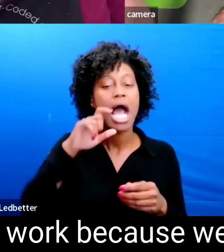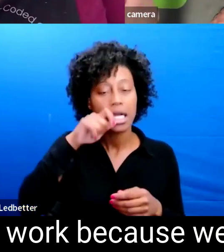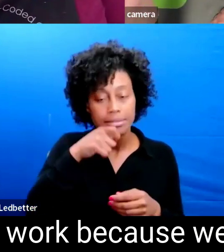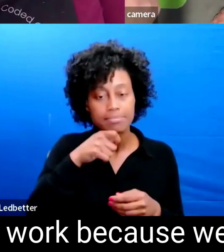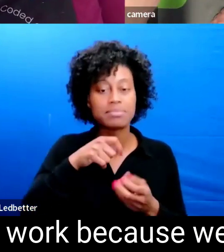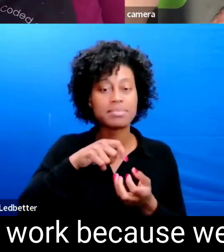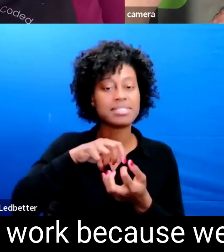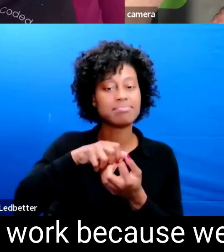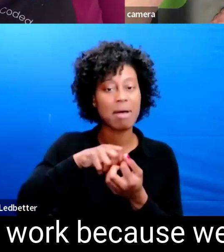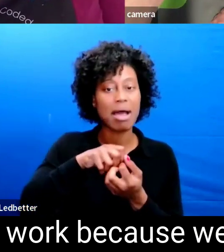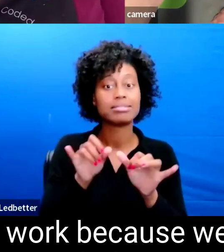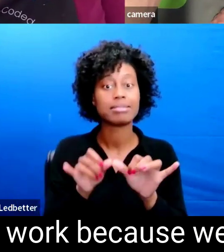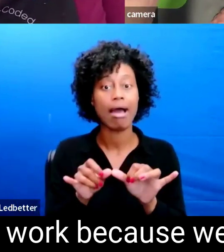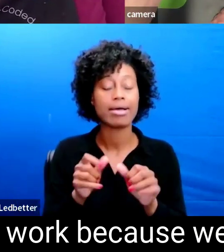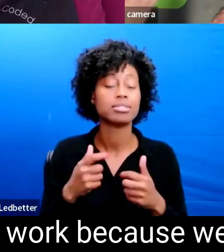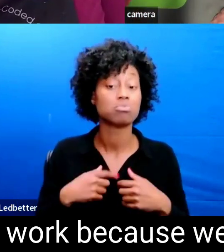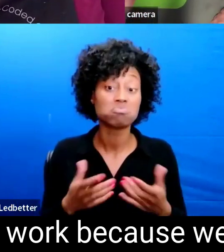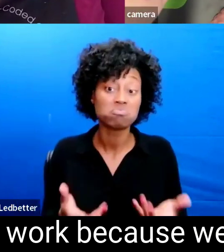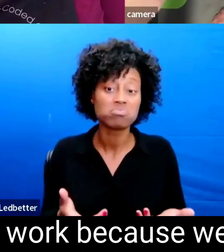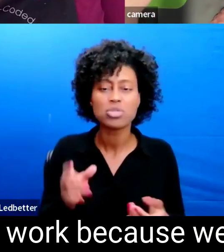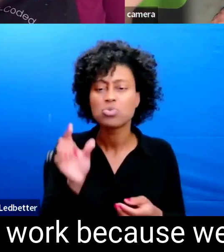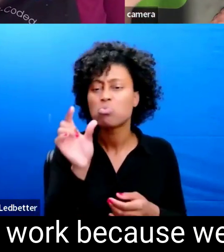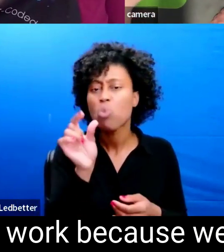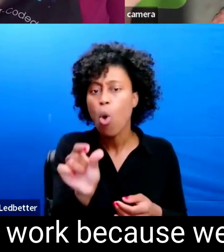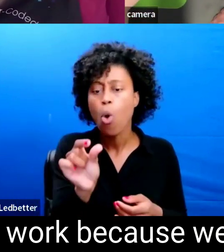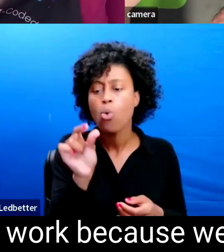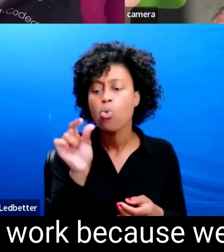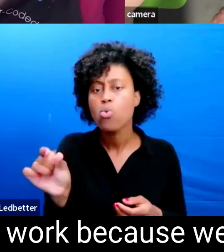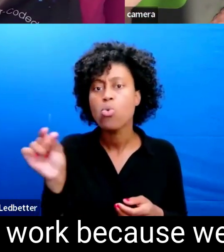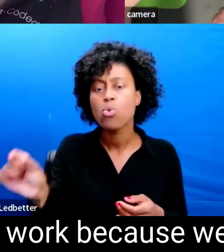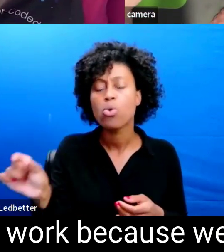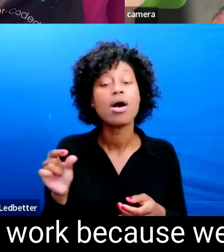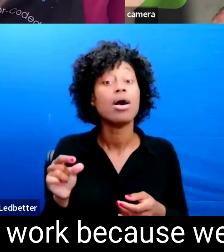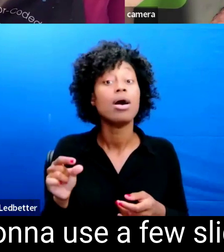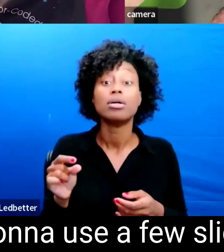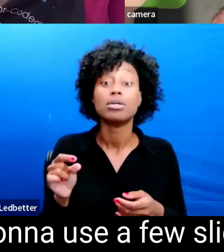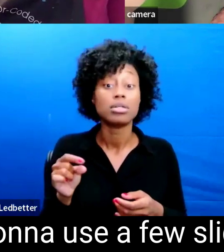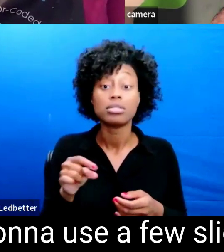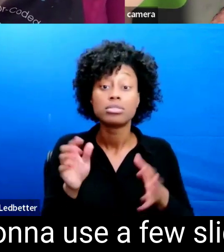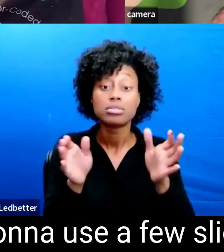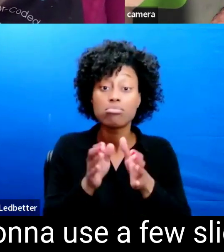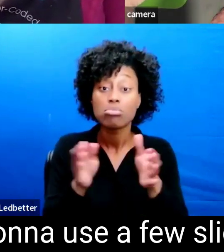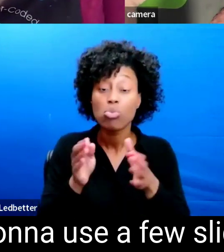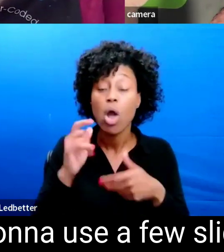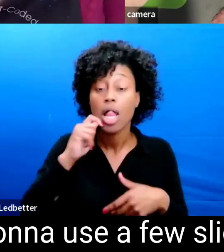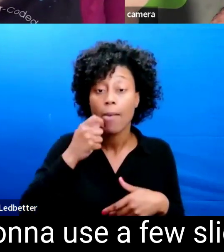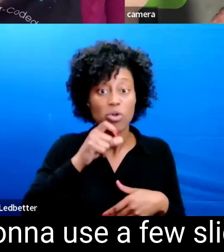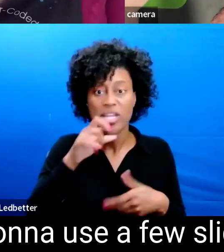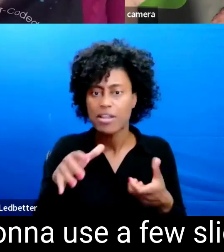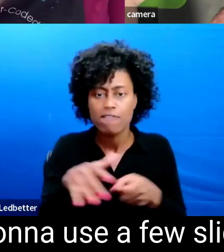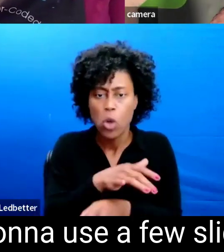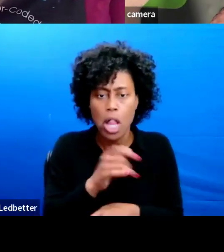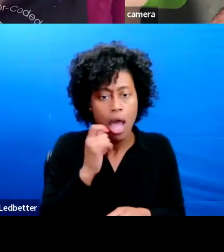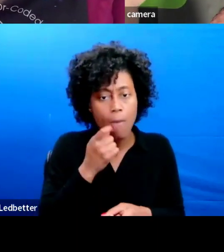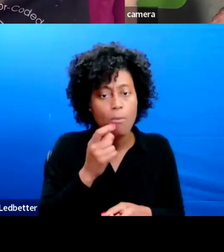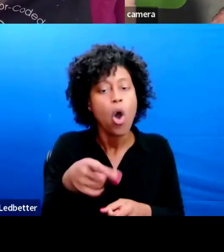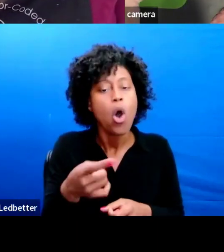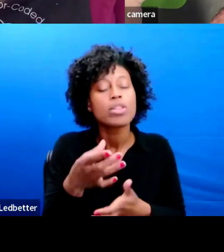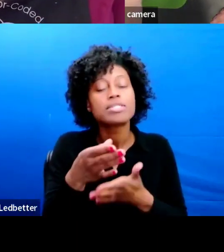A small apple will work because we're not going to use the whole apple. We're just going to use a few slices of the